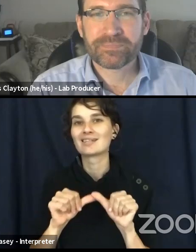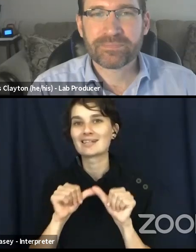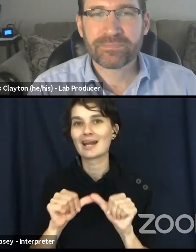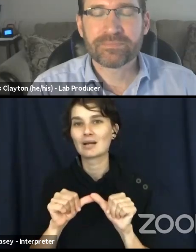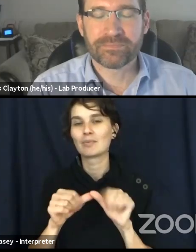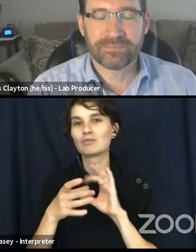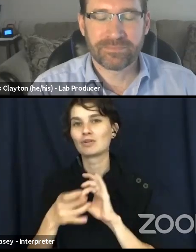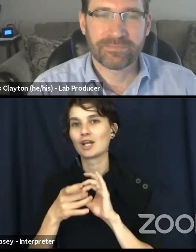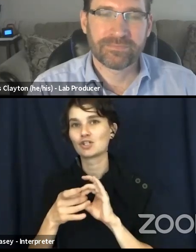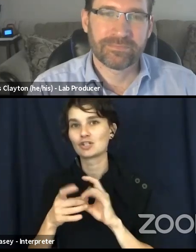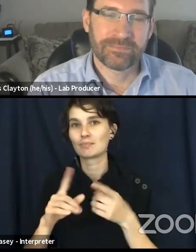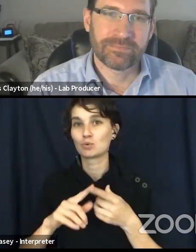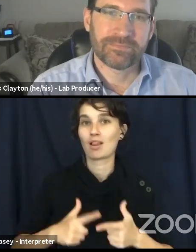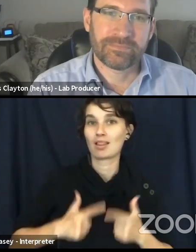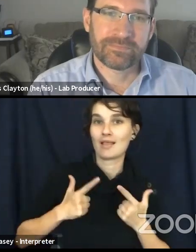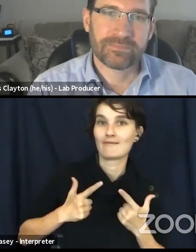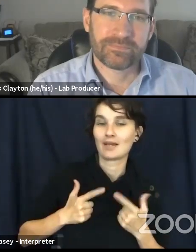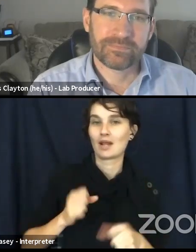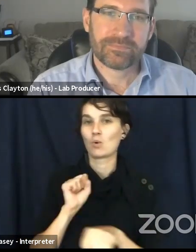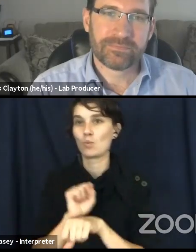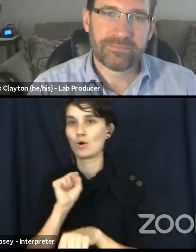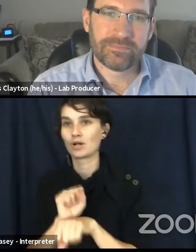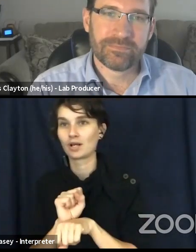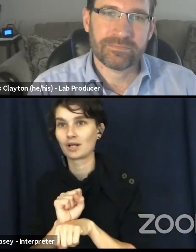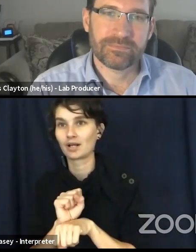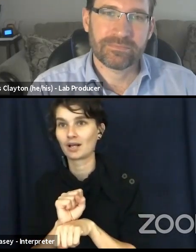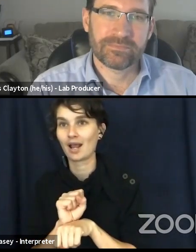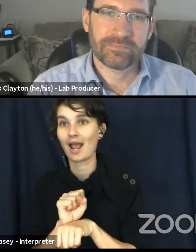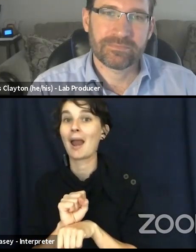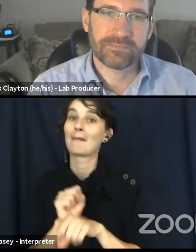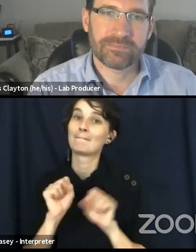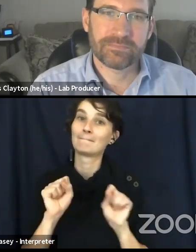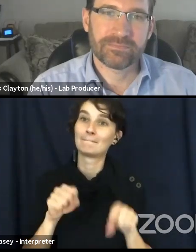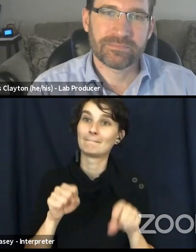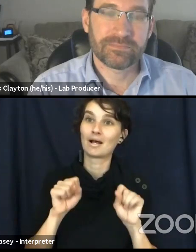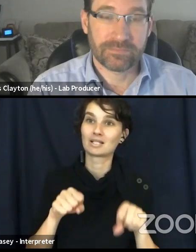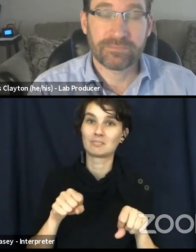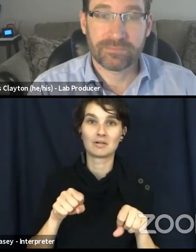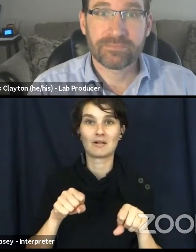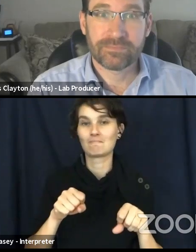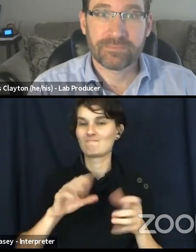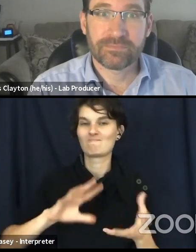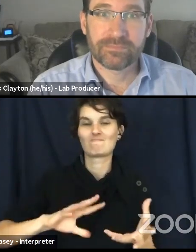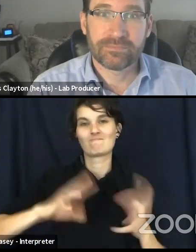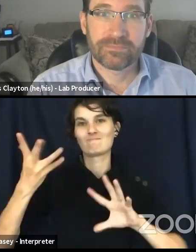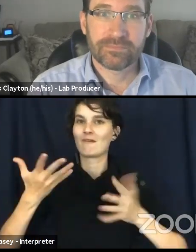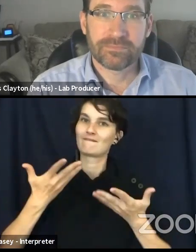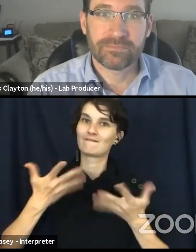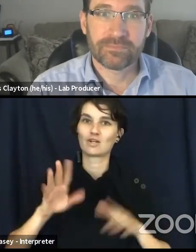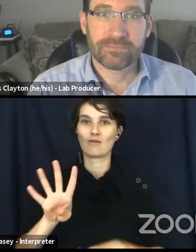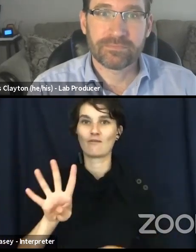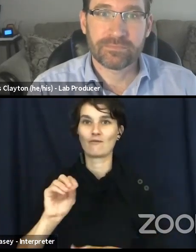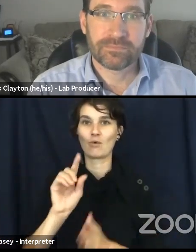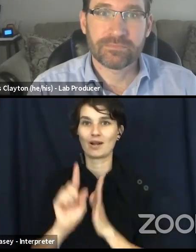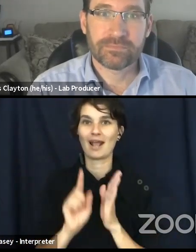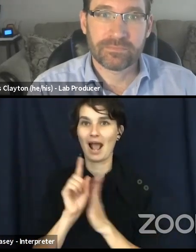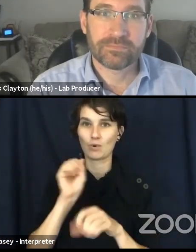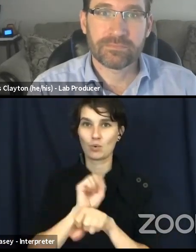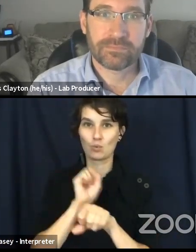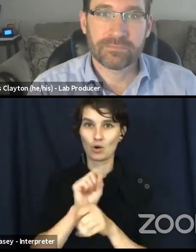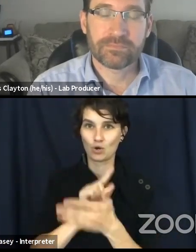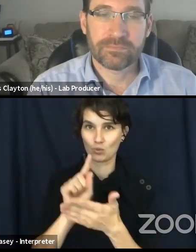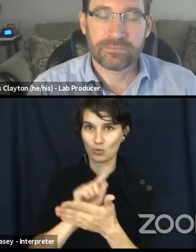working and potential dismantling of the 40-hour work week, requiring 40 hours in a physical space